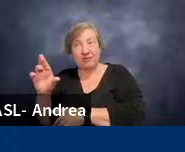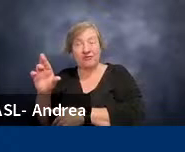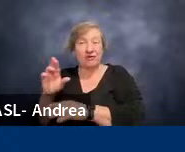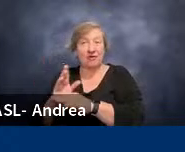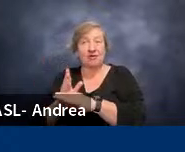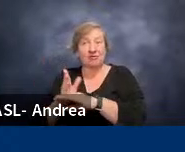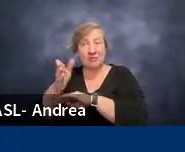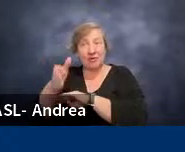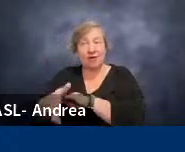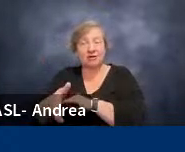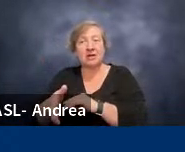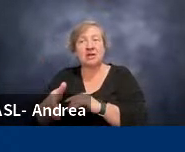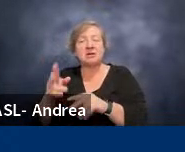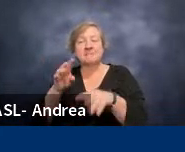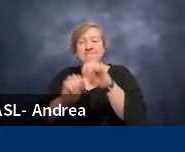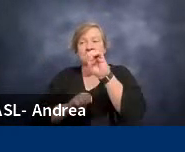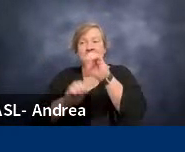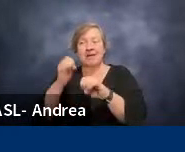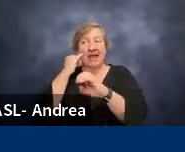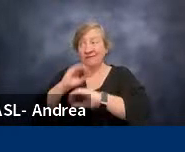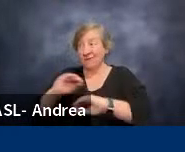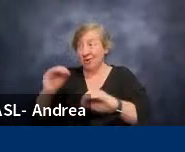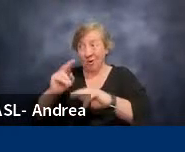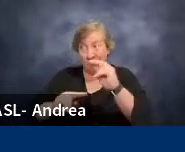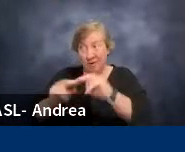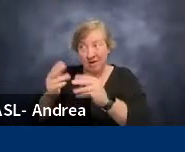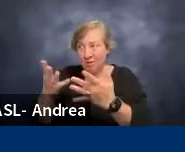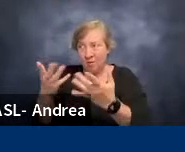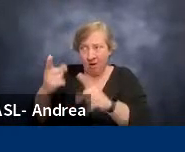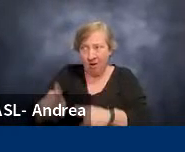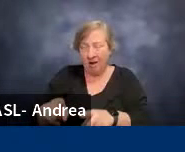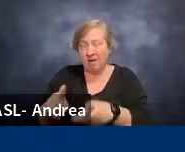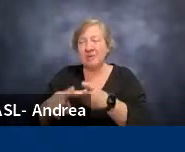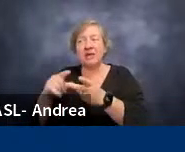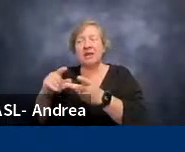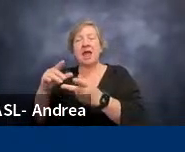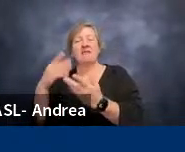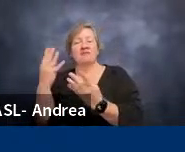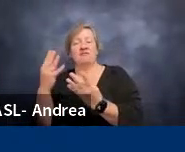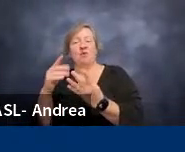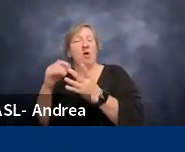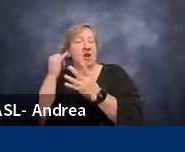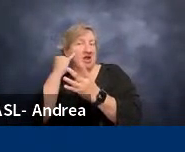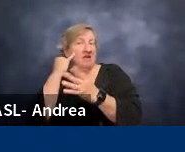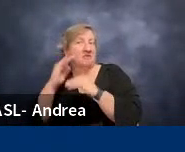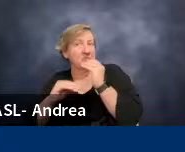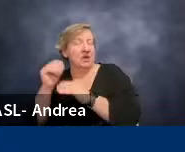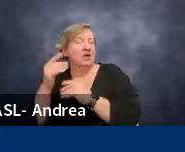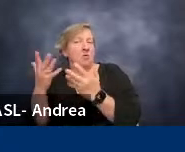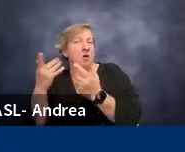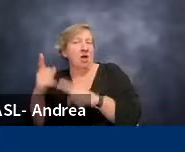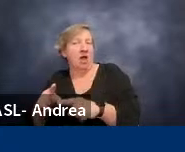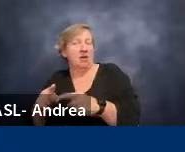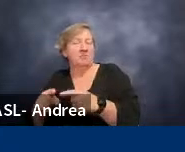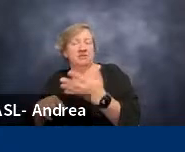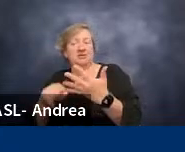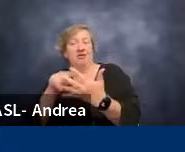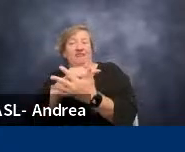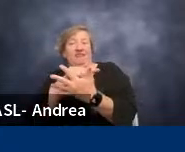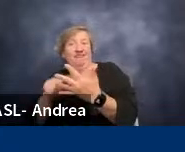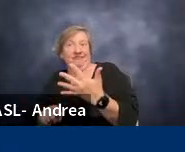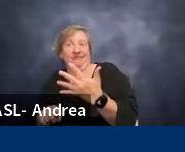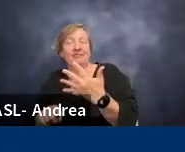a no-build alternative and 4 build alternatives. So it went through the initial process of developing